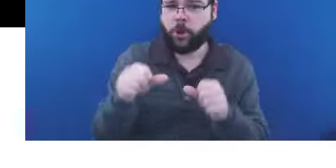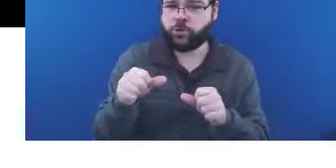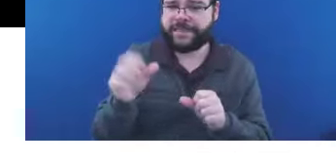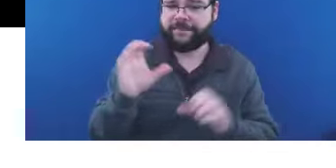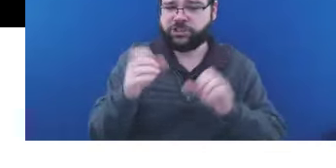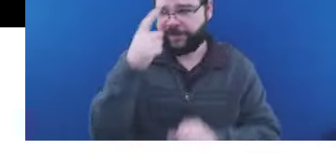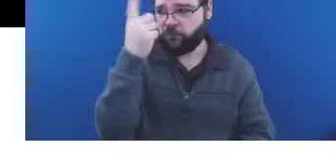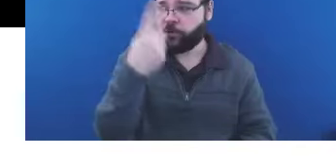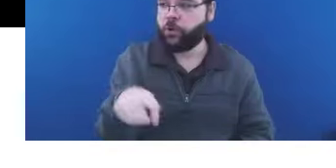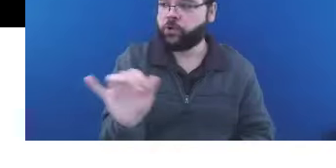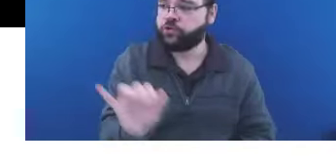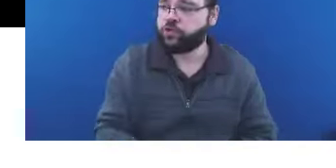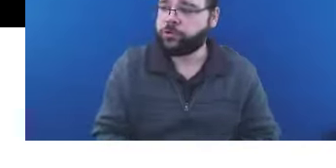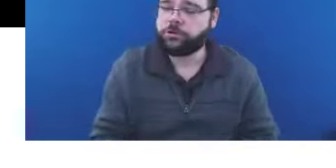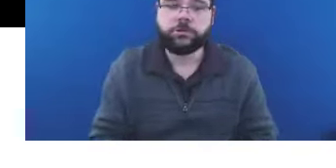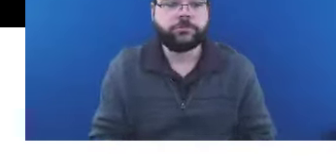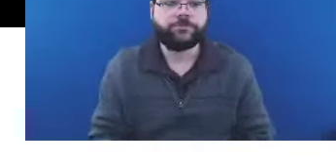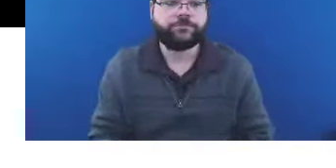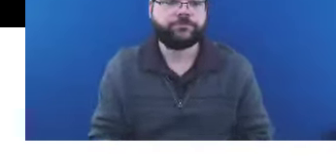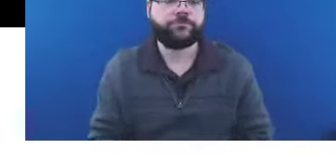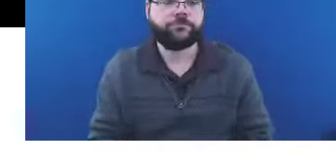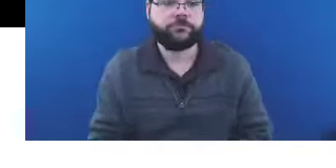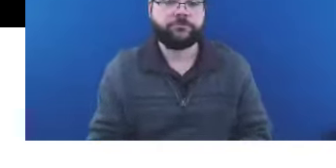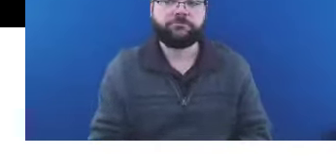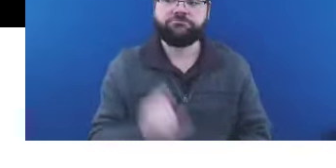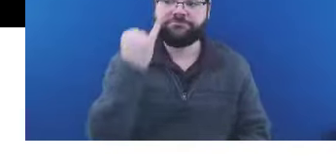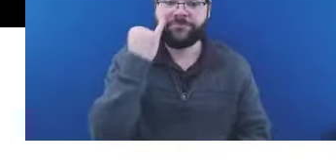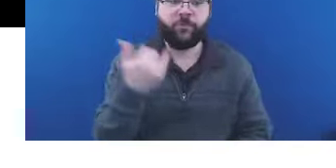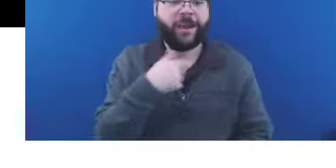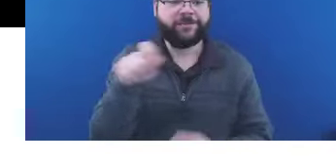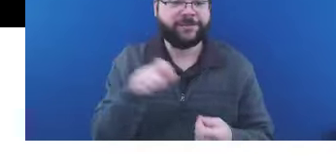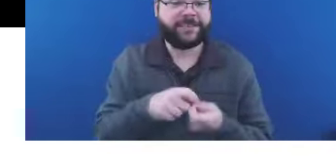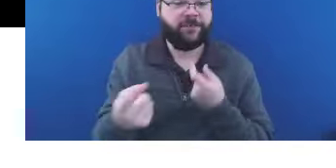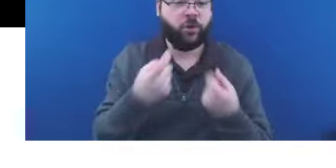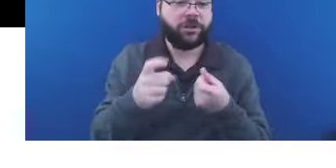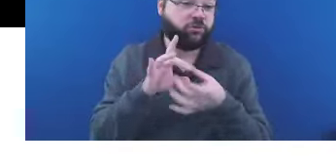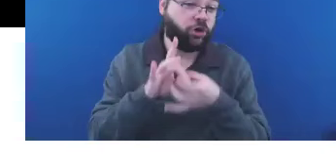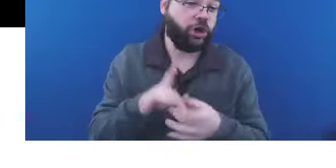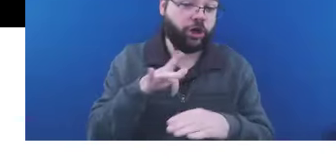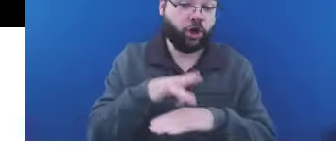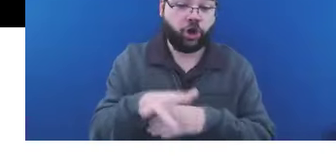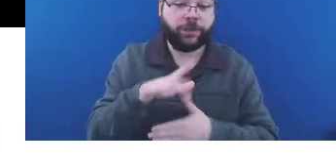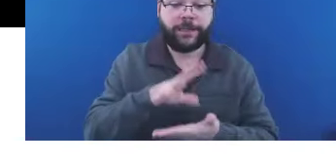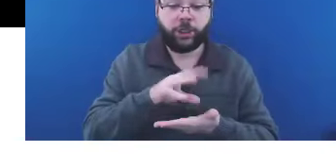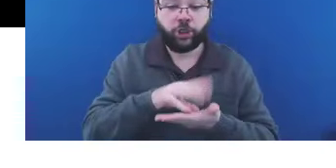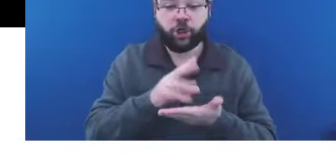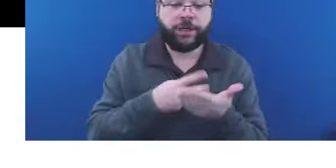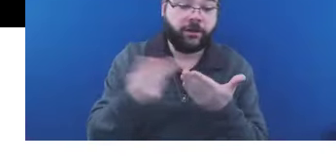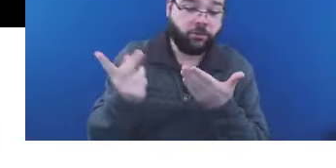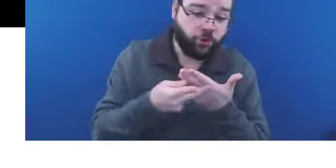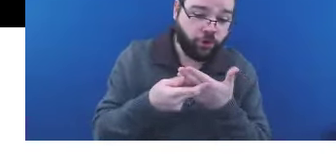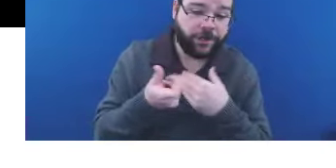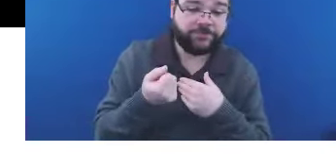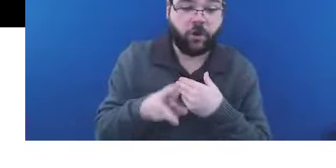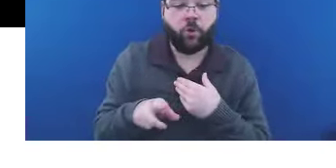you. And if anybody has a specific question regarding early learning programs or the referral process, I'll